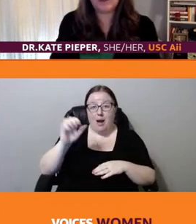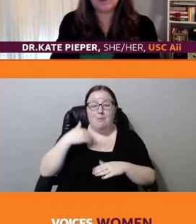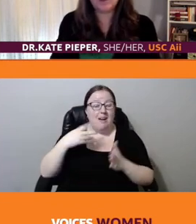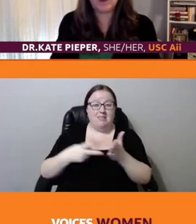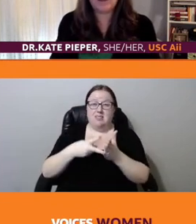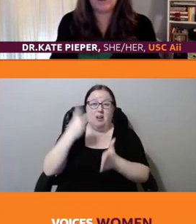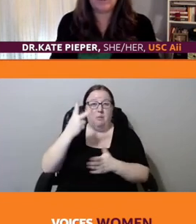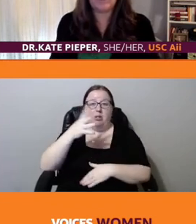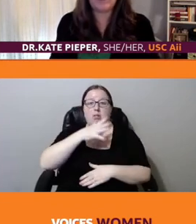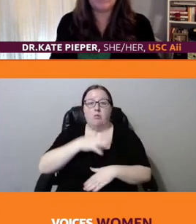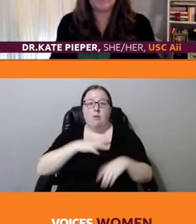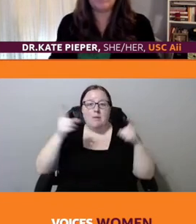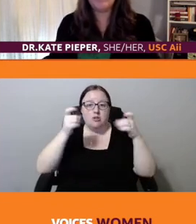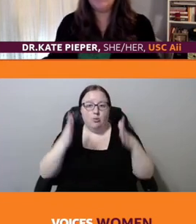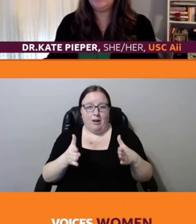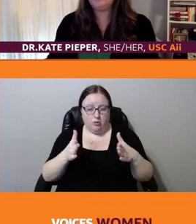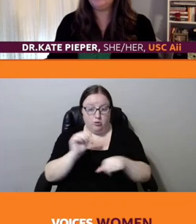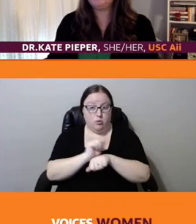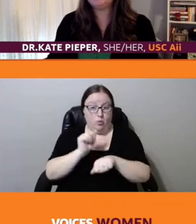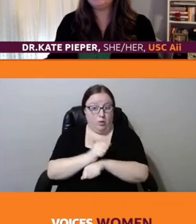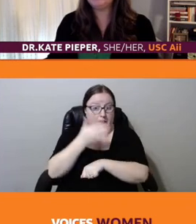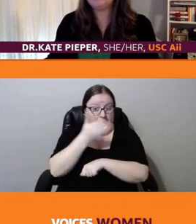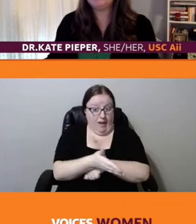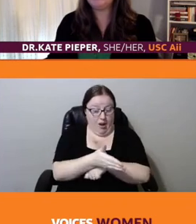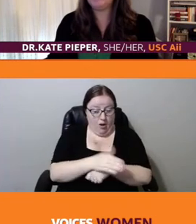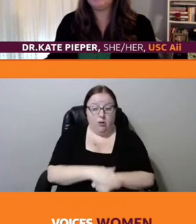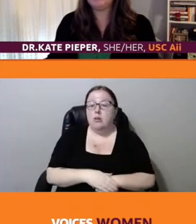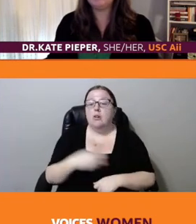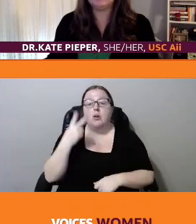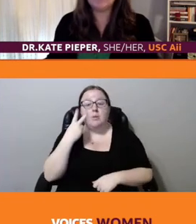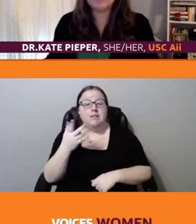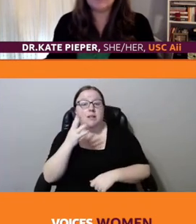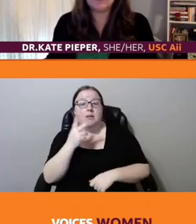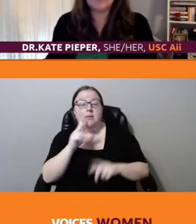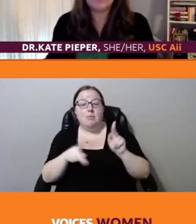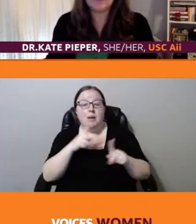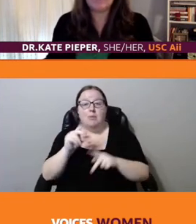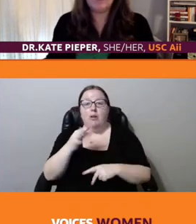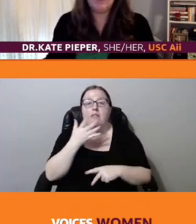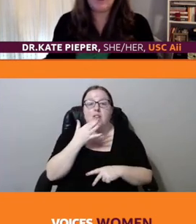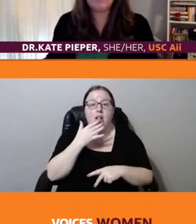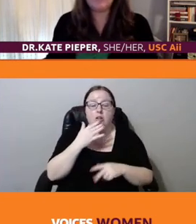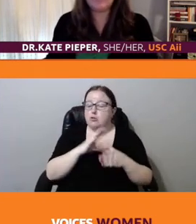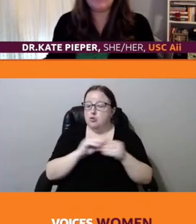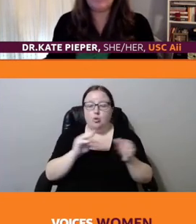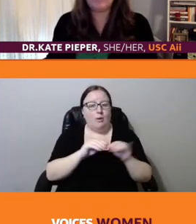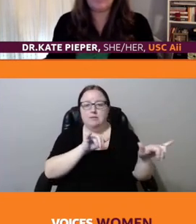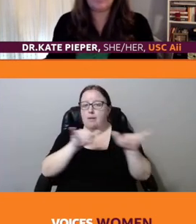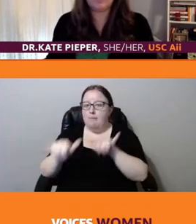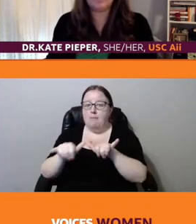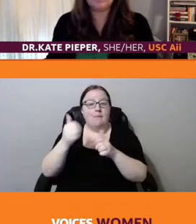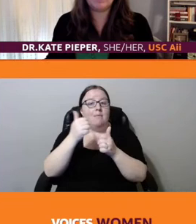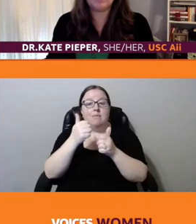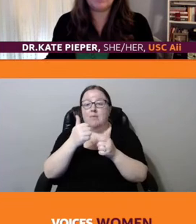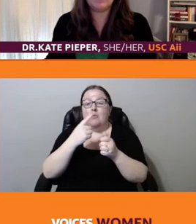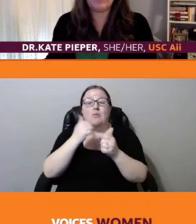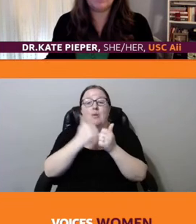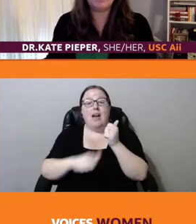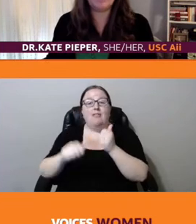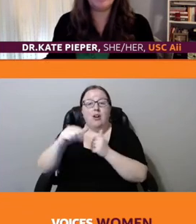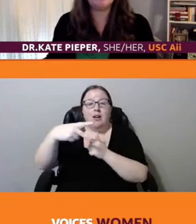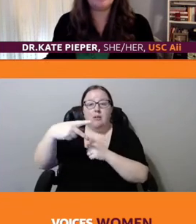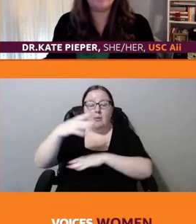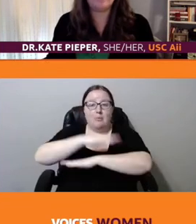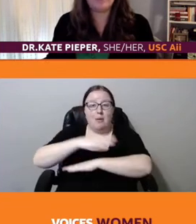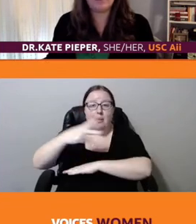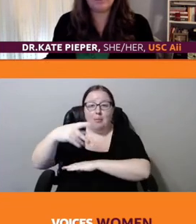of women directors working on their platform. When we turn to people of color, the story is again the same. Every platform outperforms top-grossing